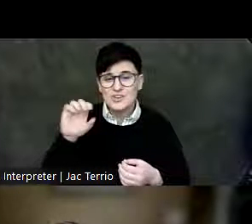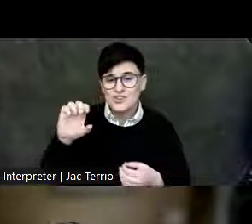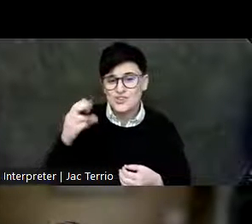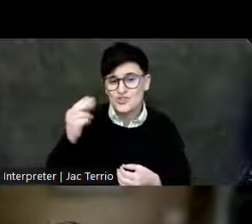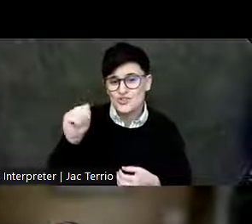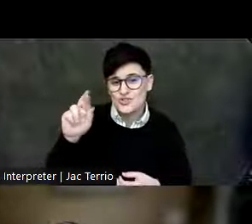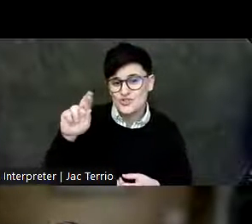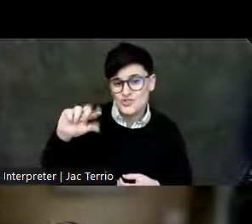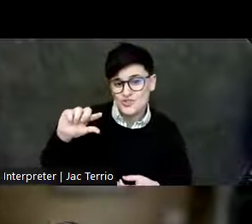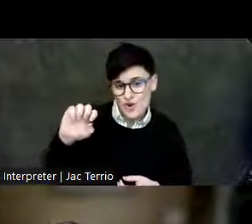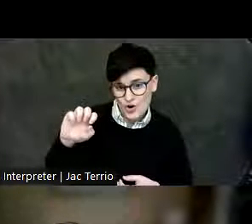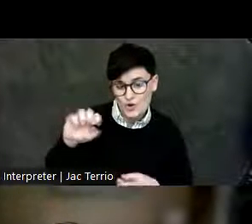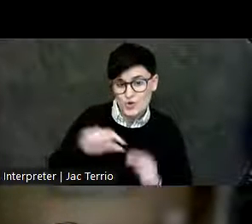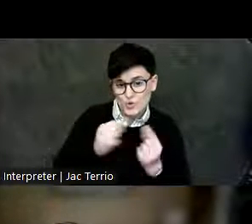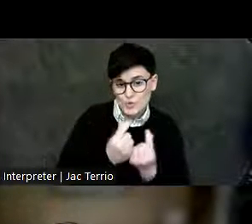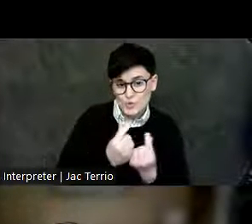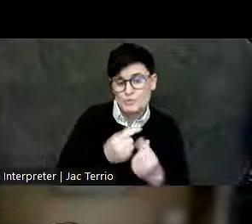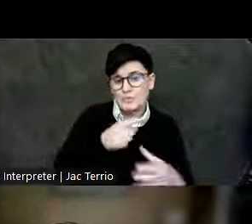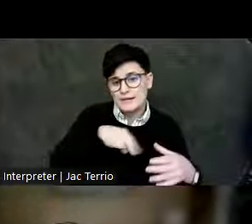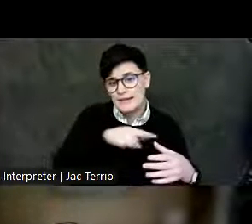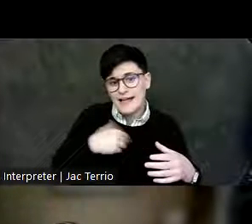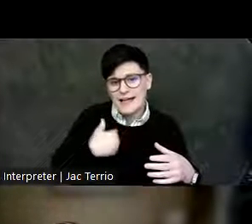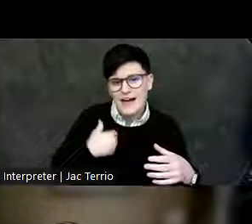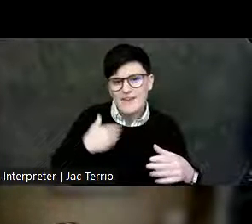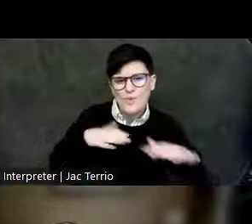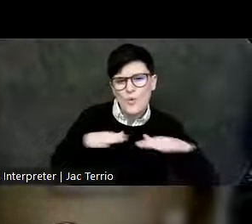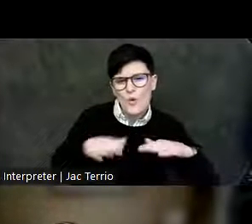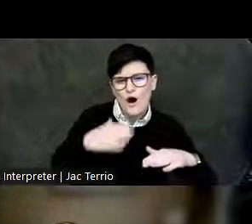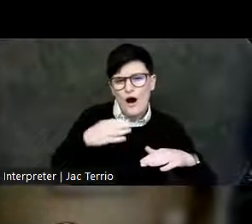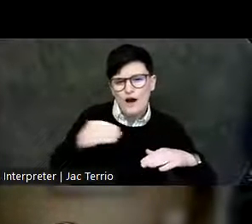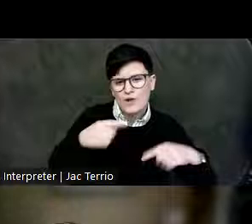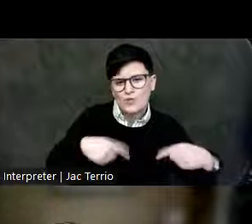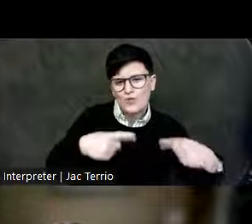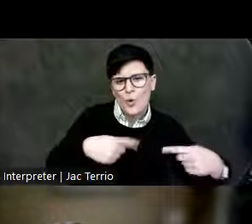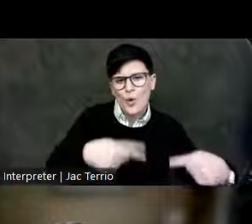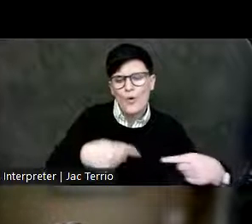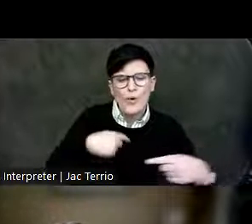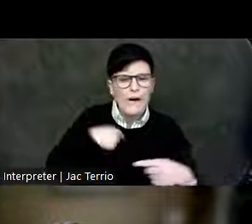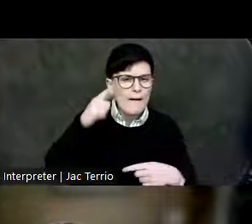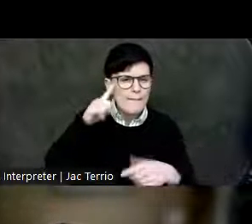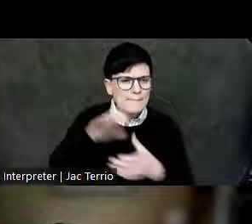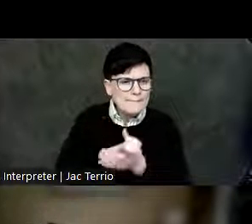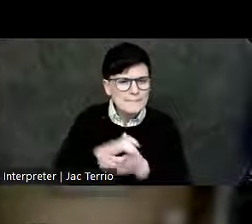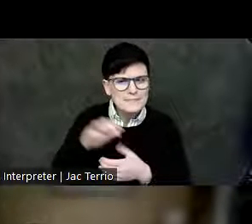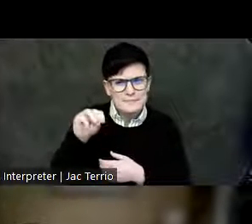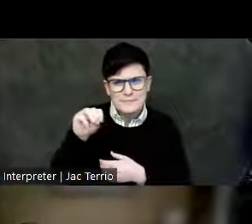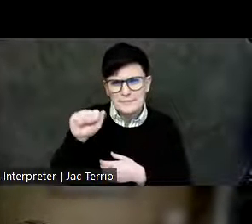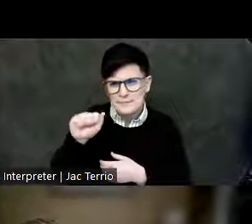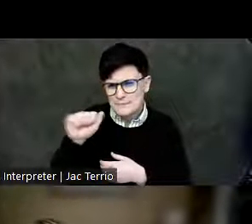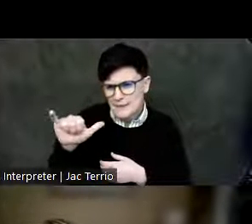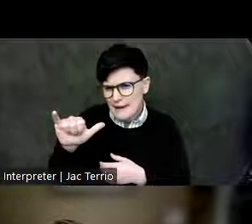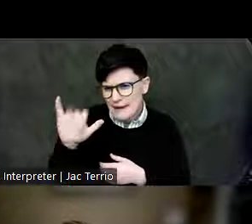has their walk and roll. I believe it's May 8th or 18th,